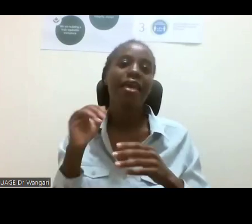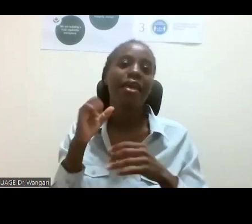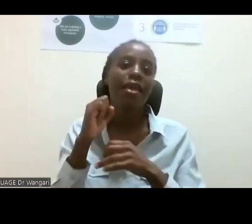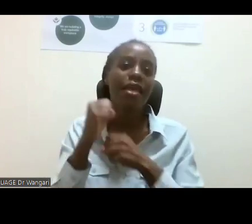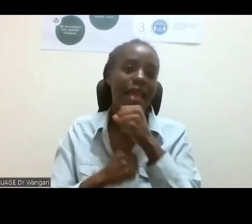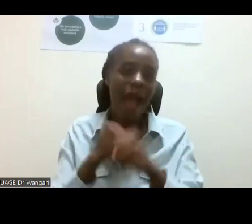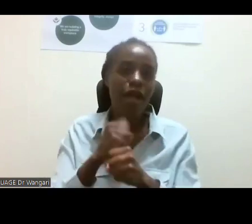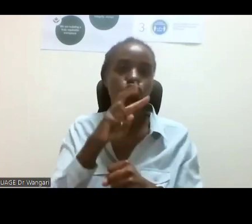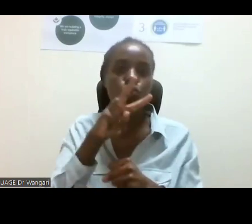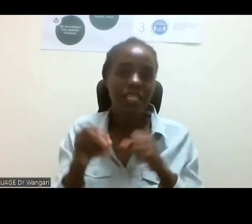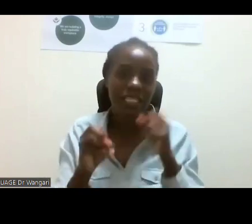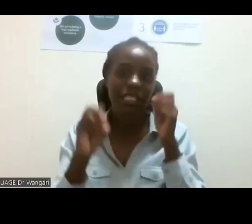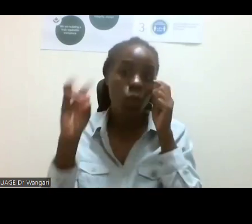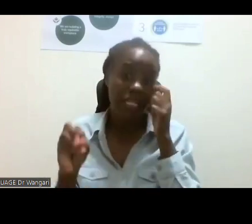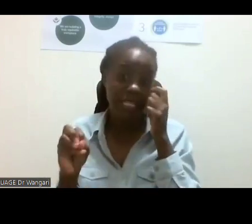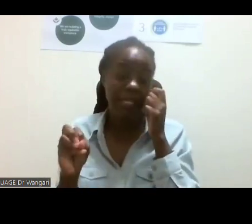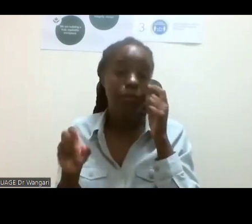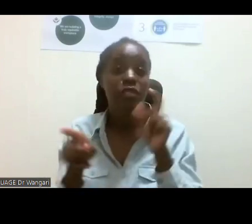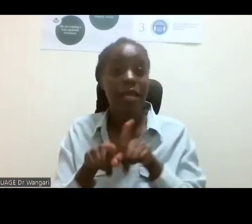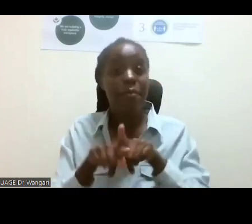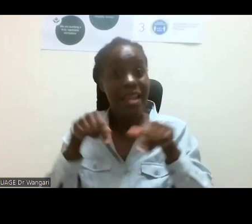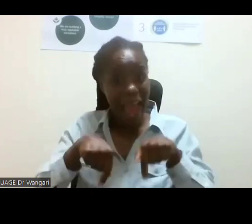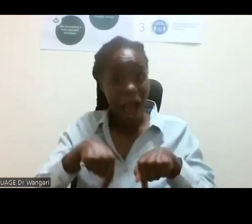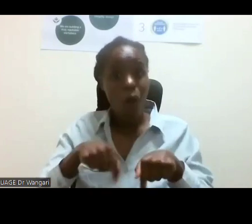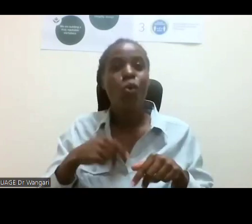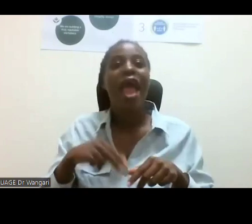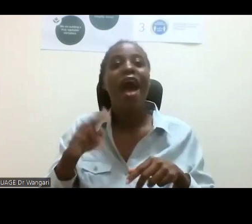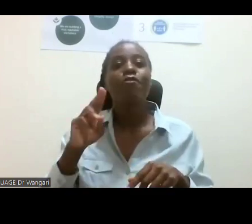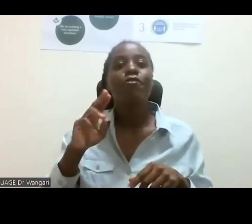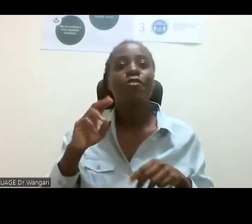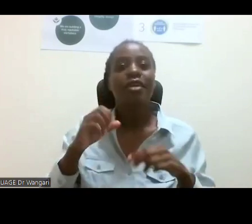our president, His Excellency